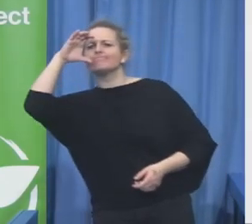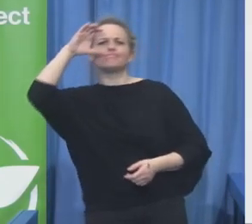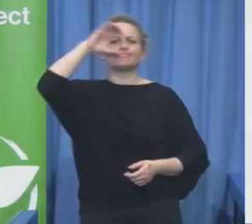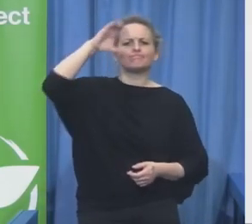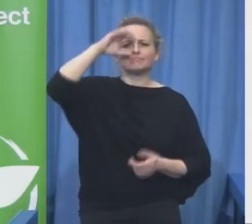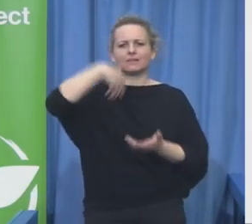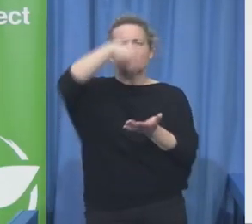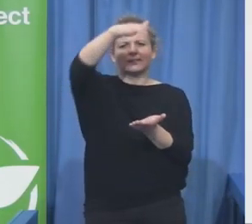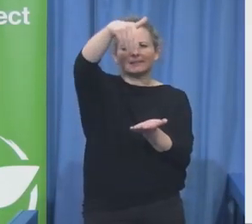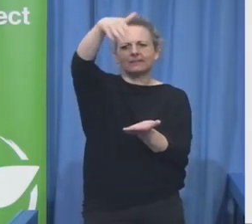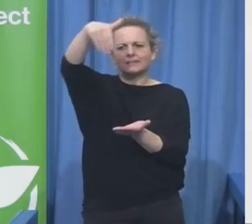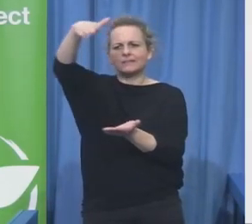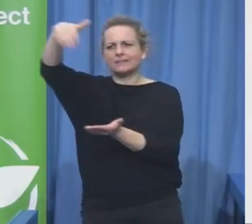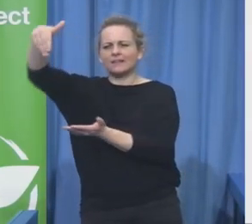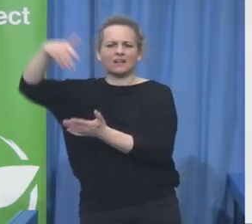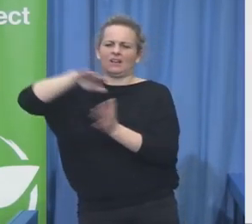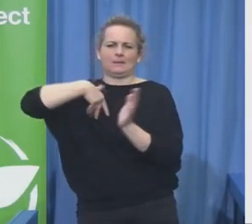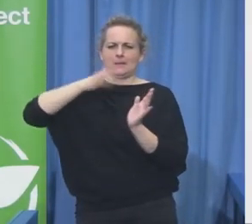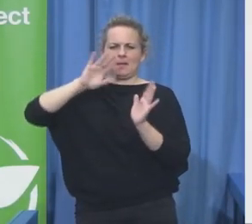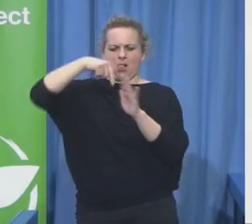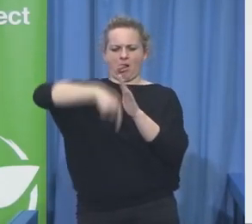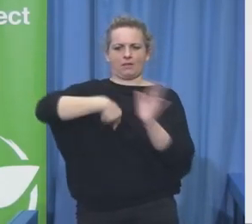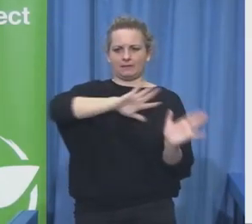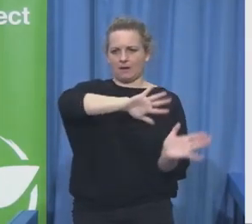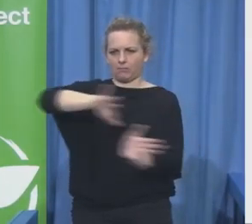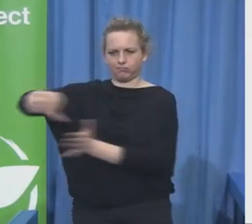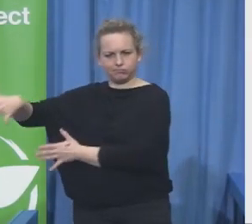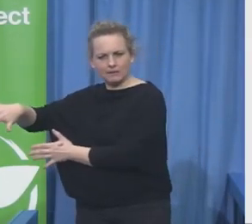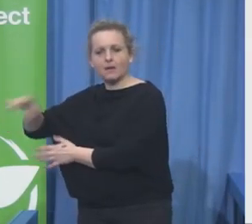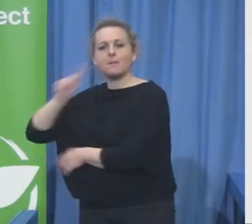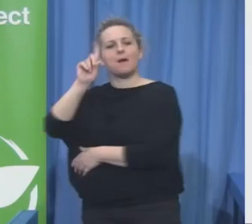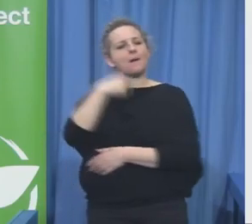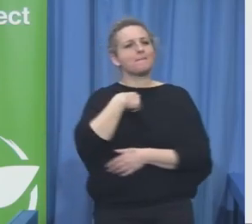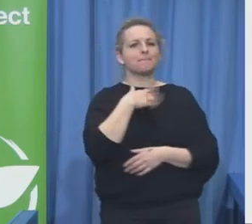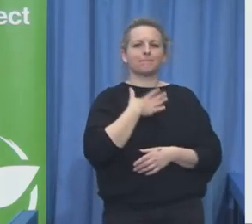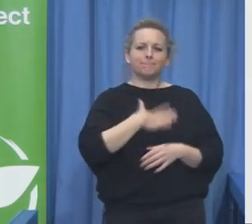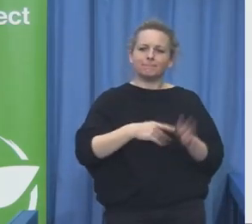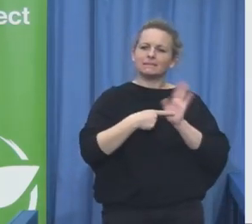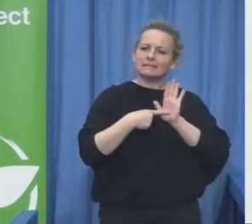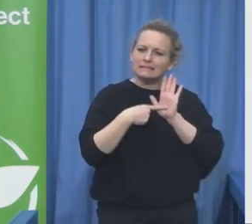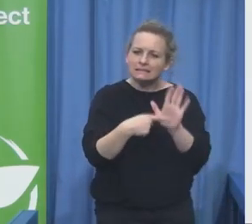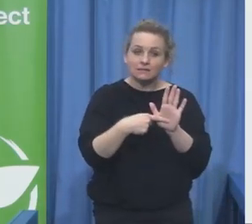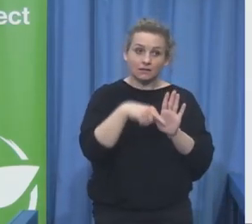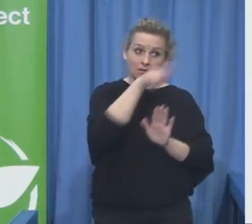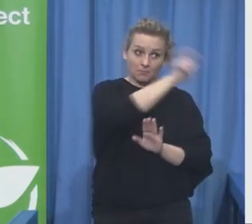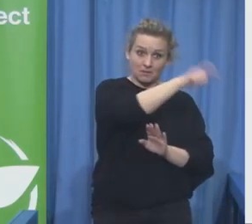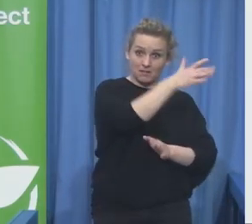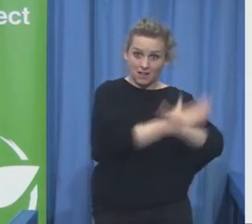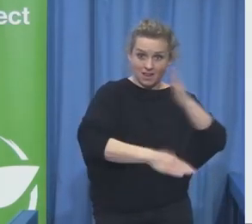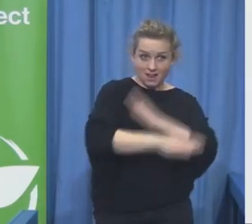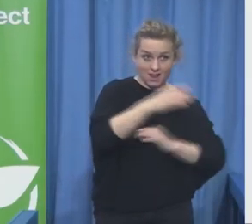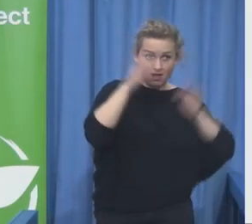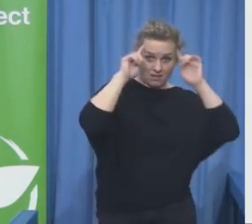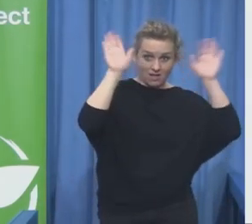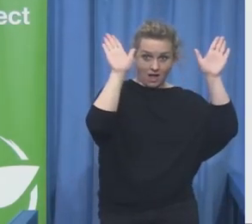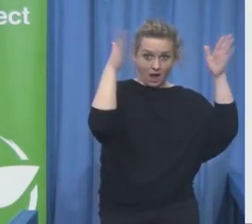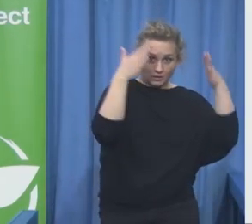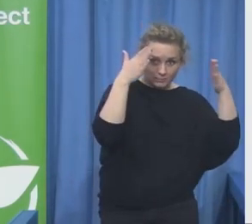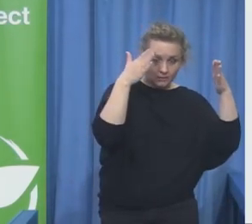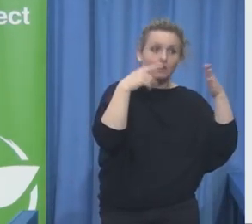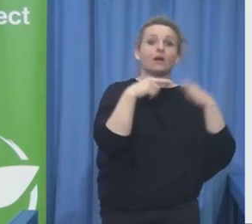have that idea that, you know, the autism sits there, but I wouldn't want you to think that we only employ people with autism at Microsoft. We have lots of people with physical